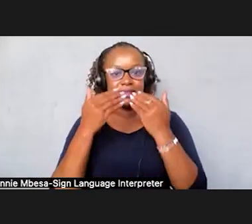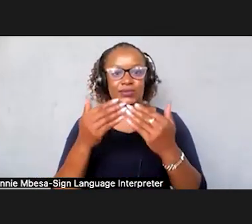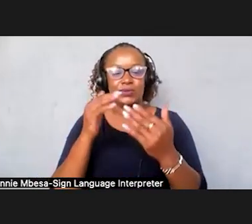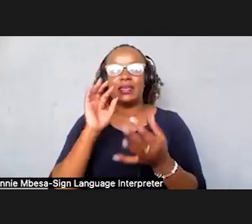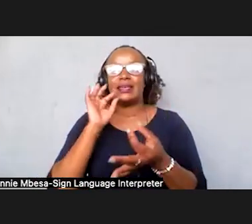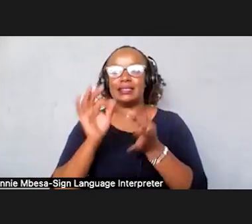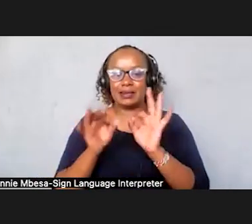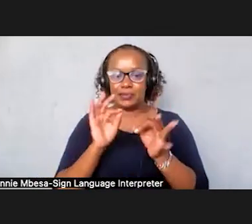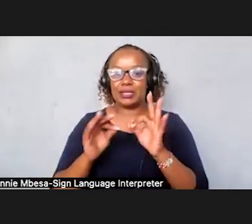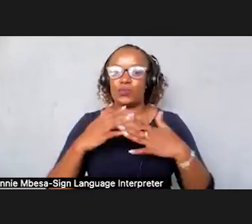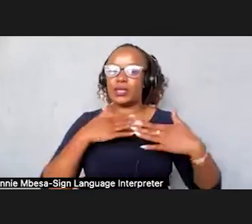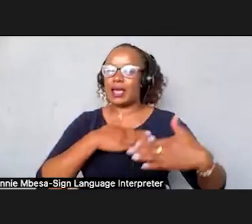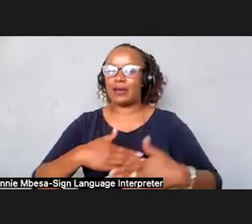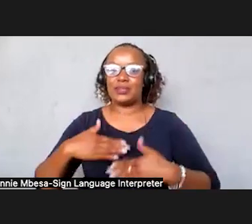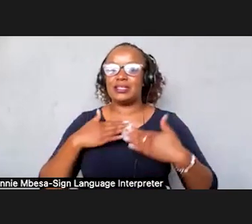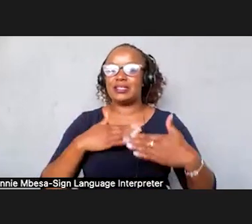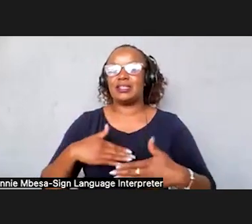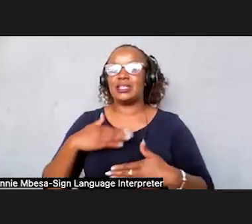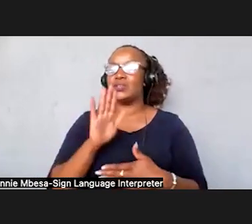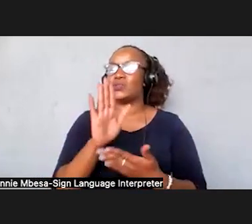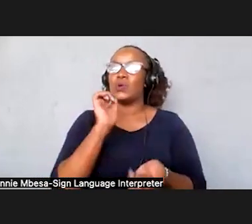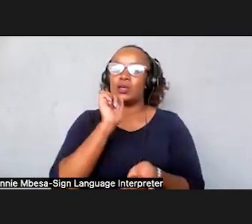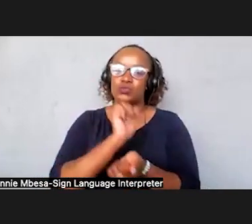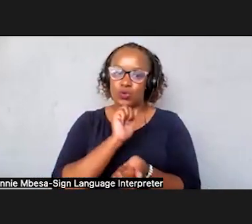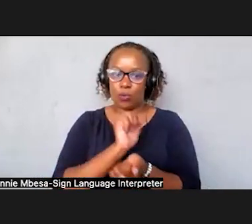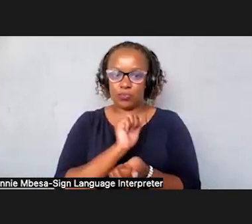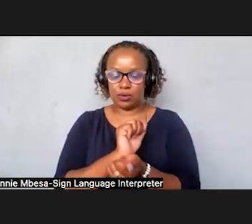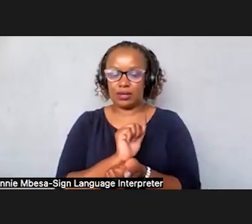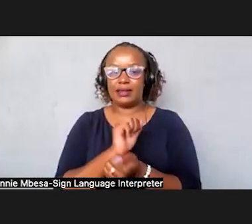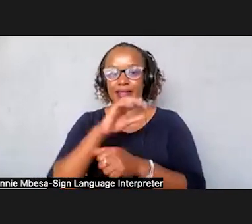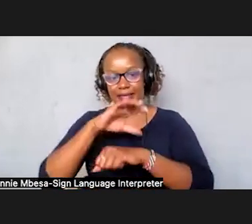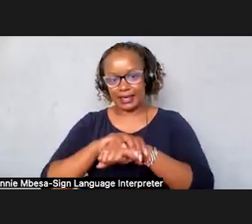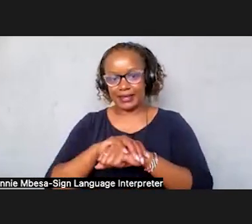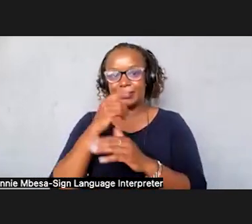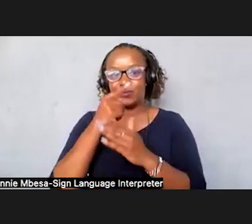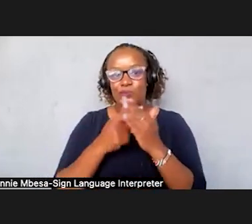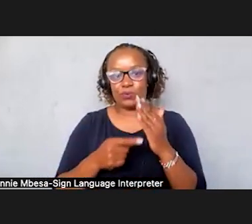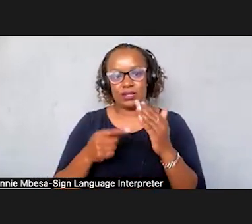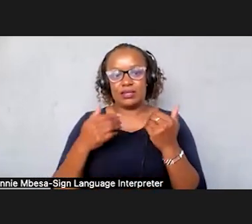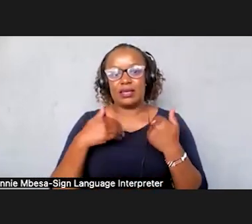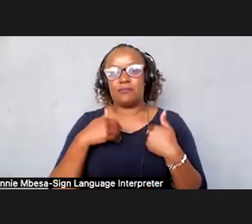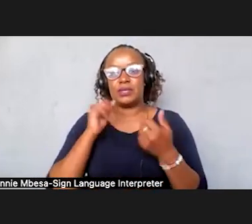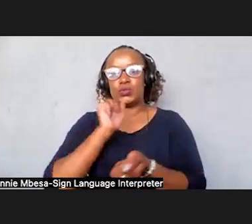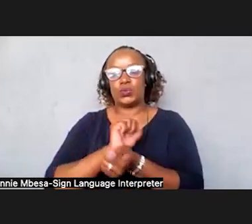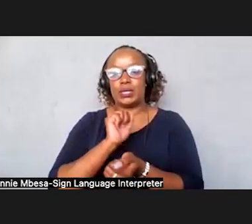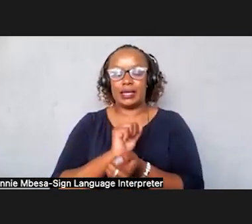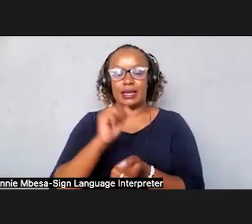totally do appreciate. We've been able to gather what they have been doing in Ethiopia. And without much ado, I'd